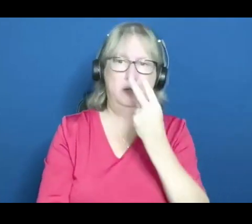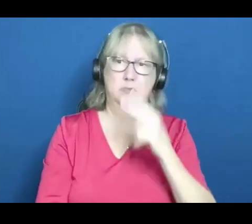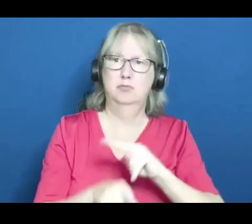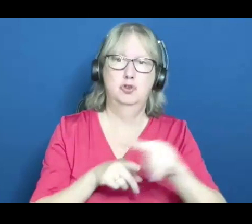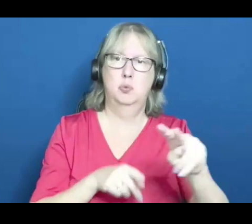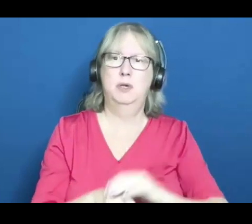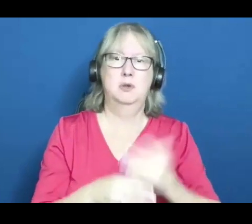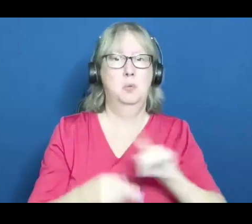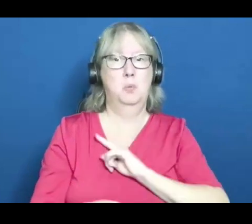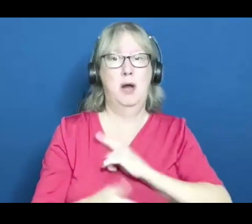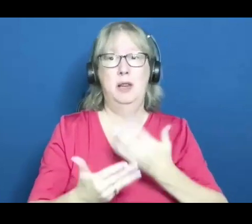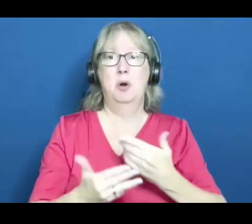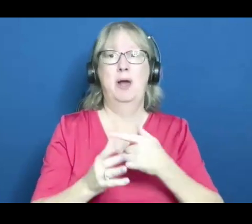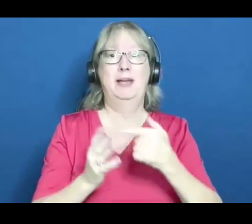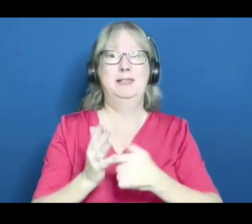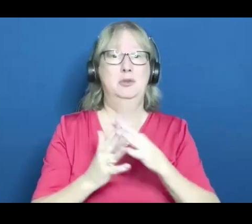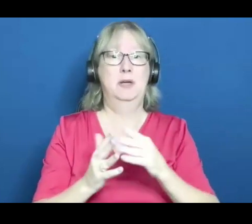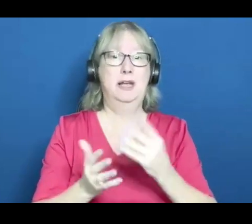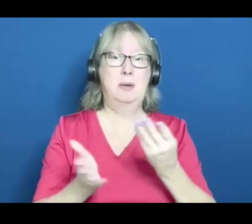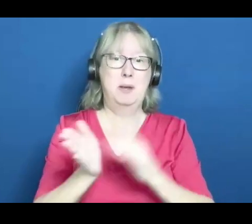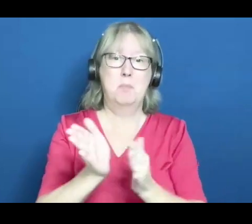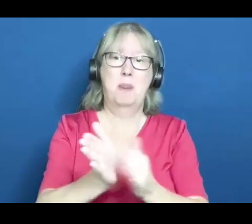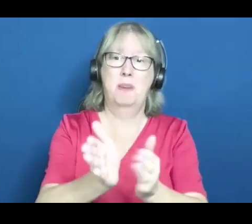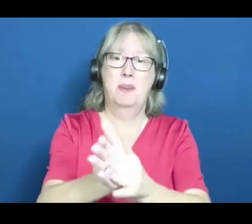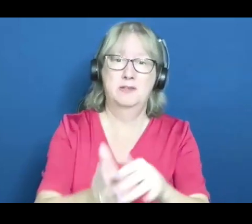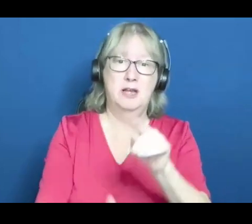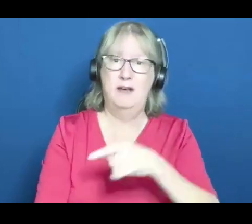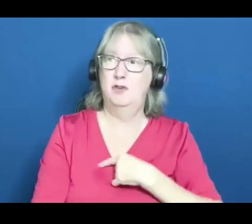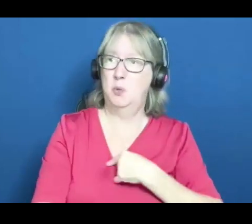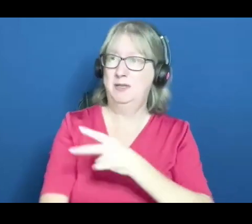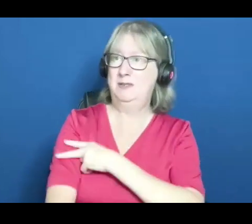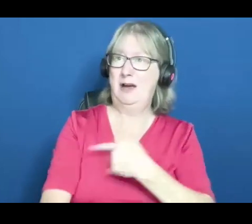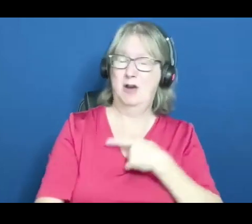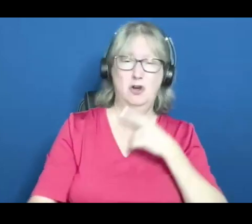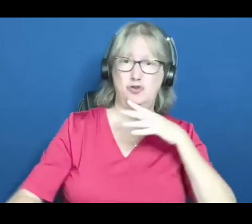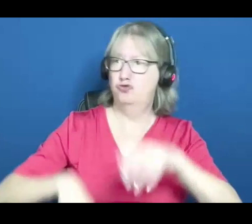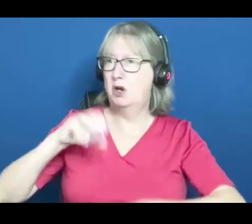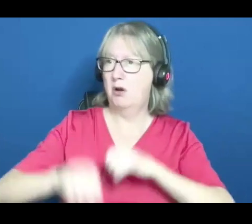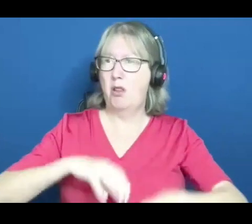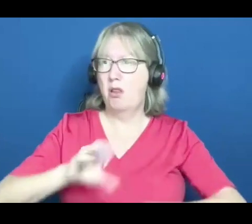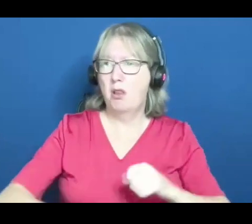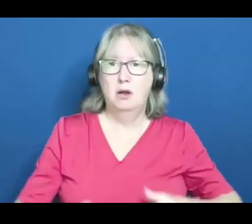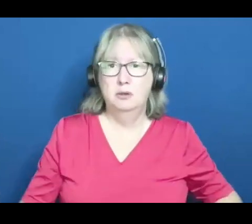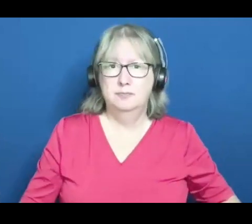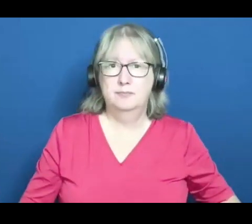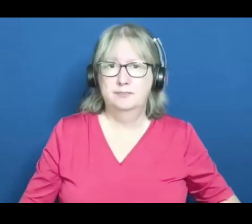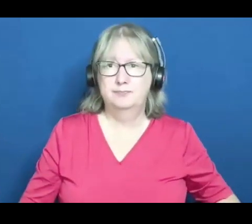of many months. And when you're an employee and you're really struggling, and